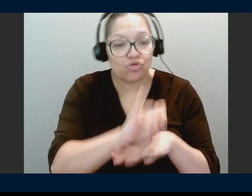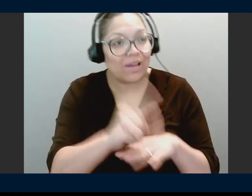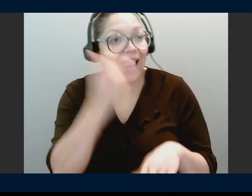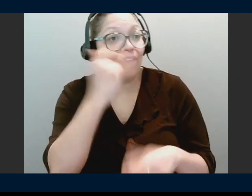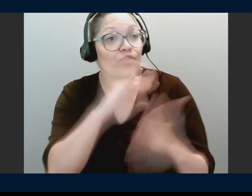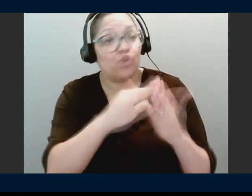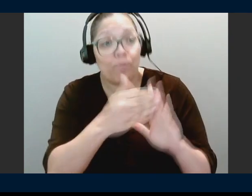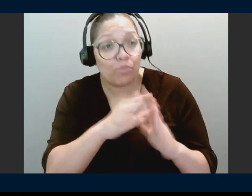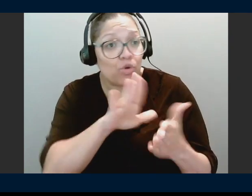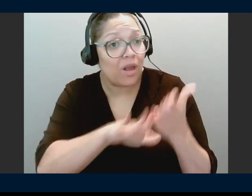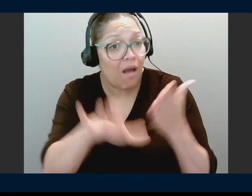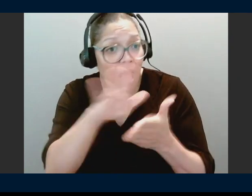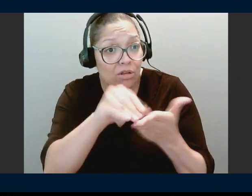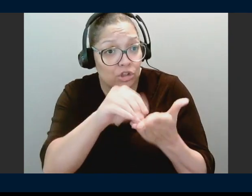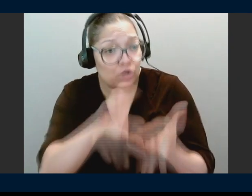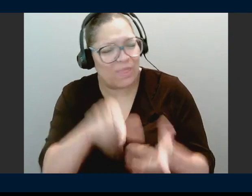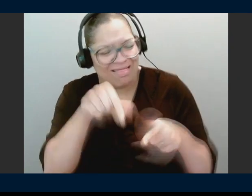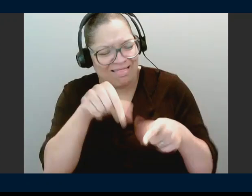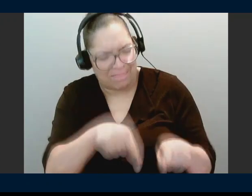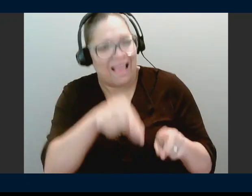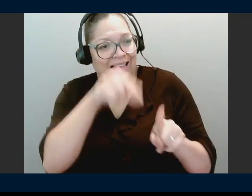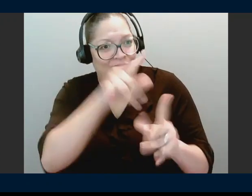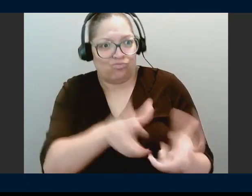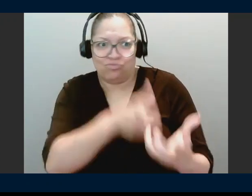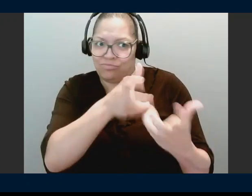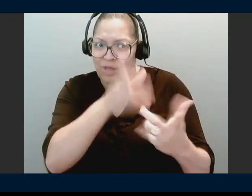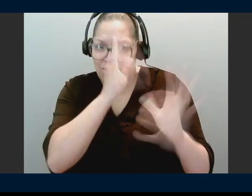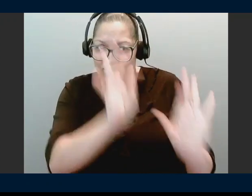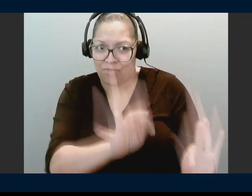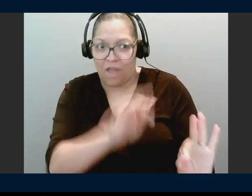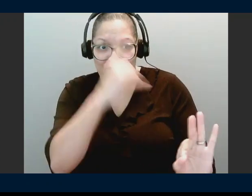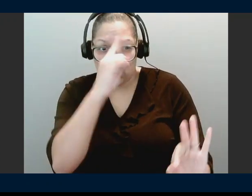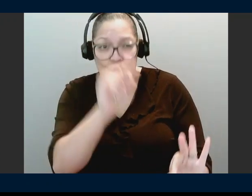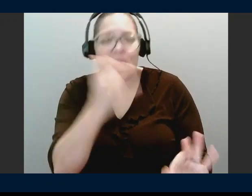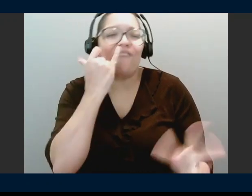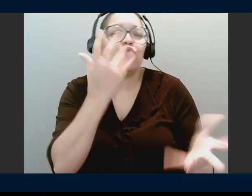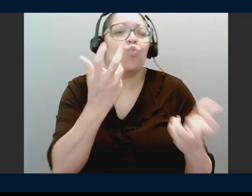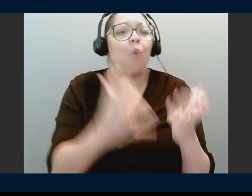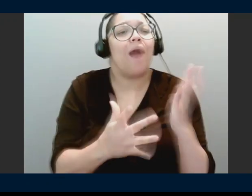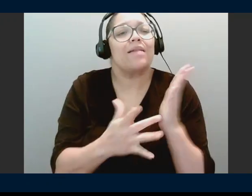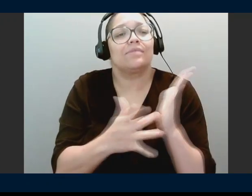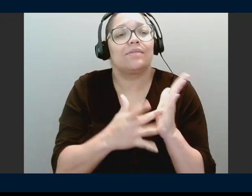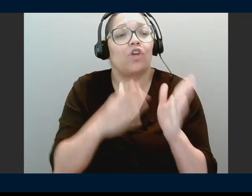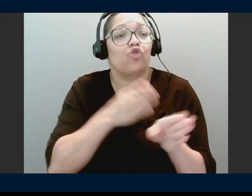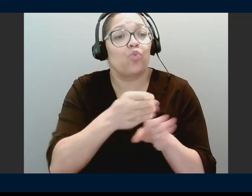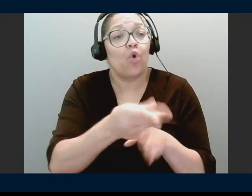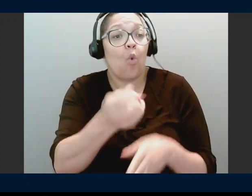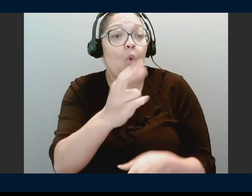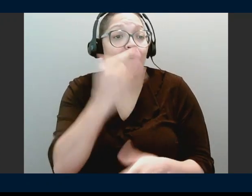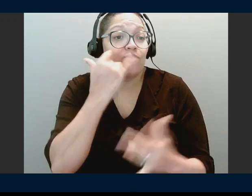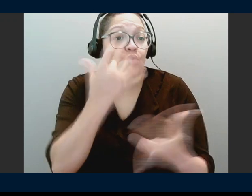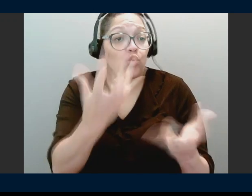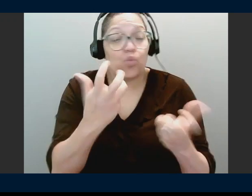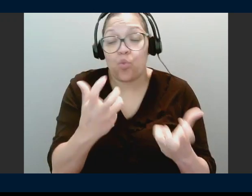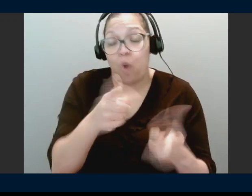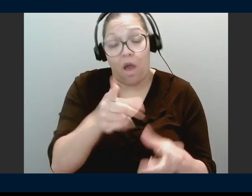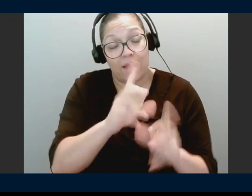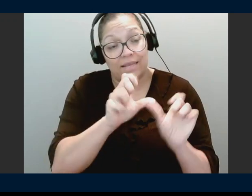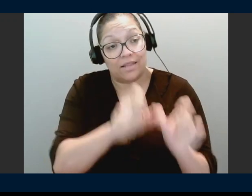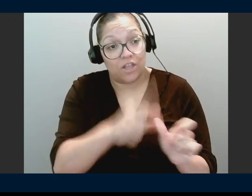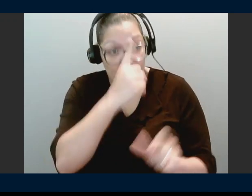students, this program is for you. This is for those individuals who would like to have a technical career or would like to continue on and get their education at a